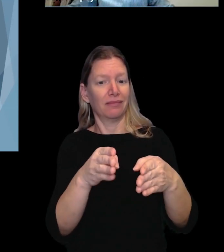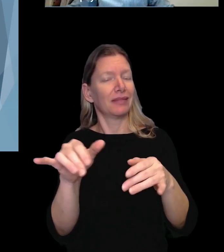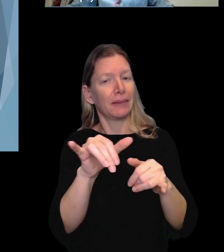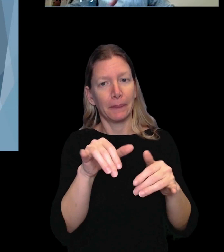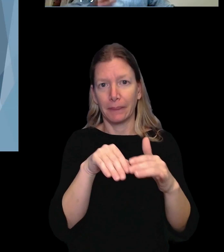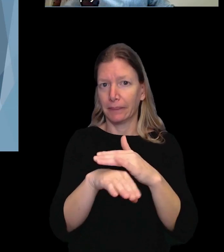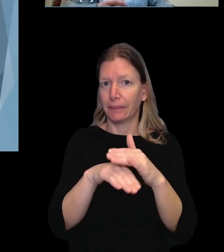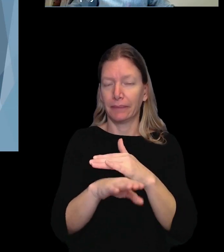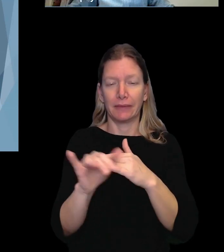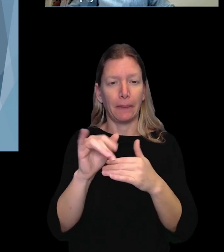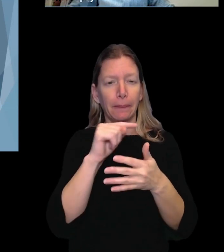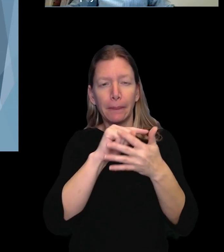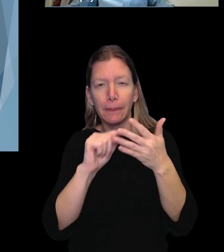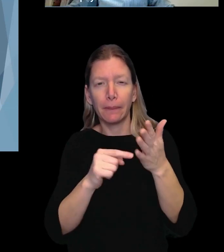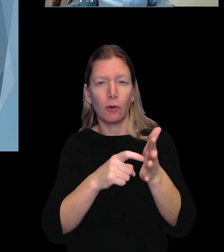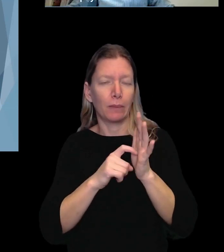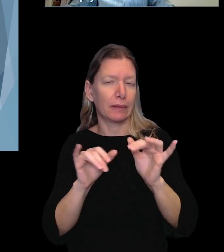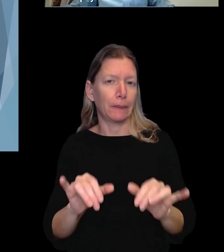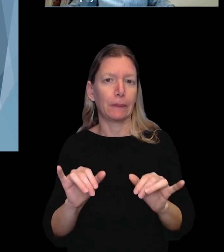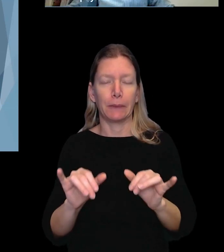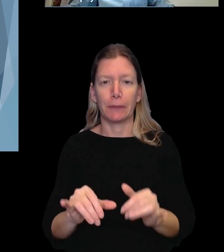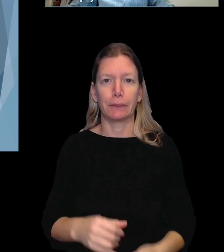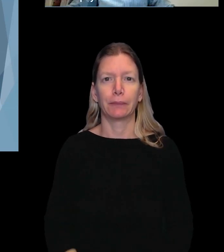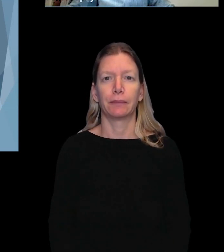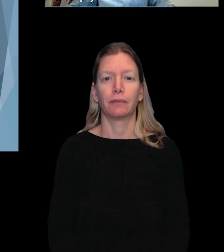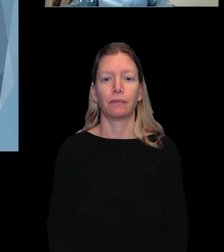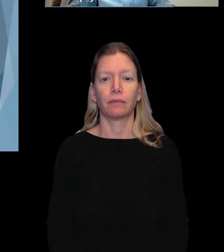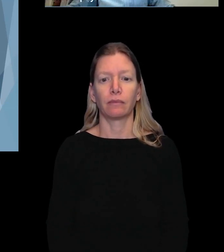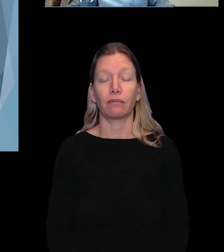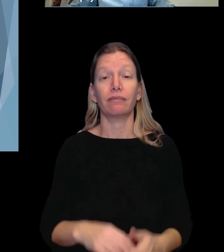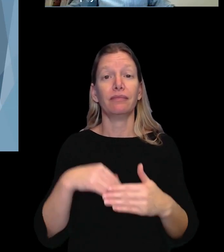place is accessible based on all of these same factors.